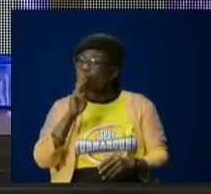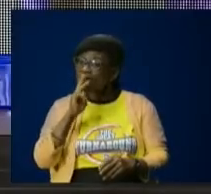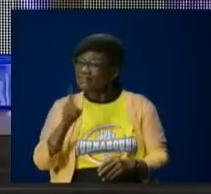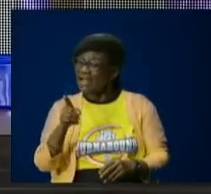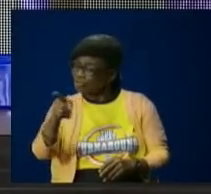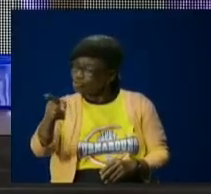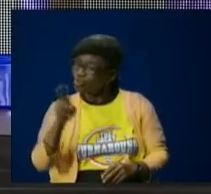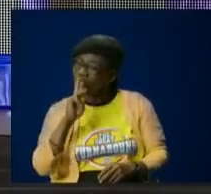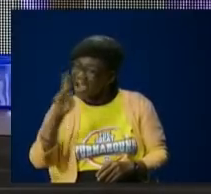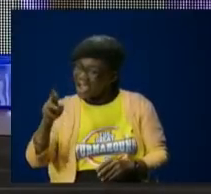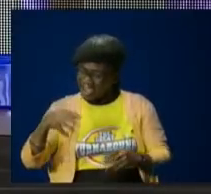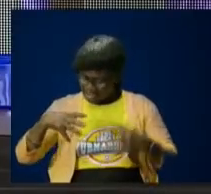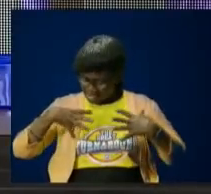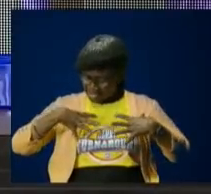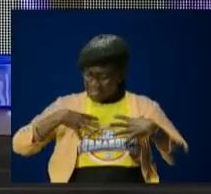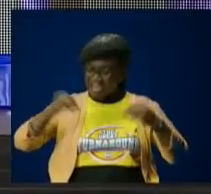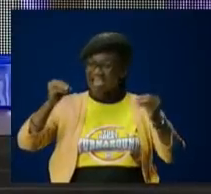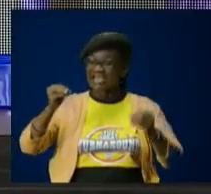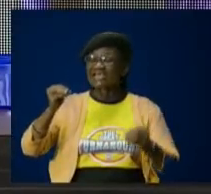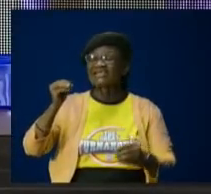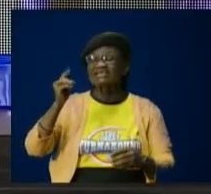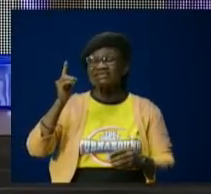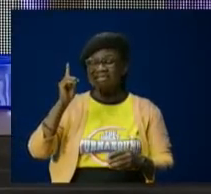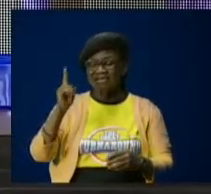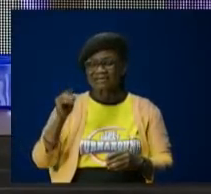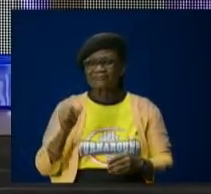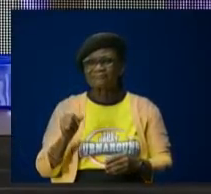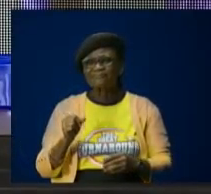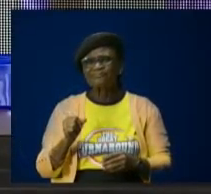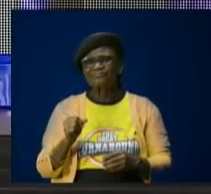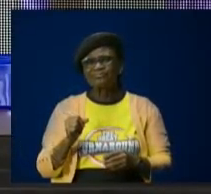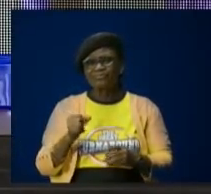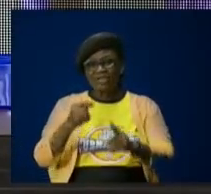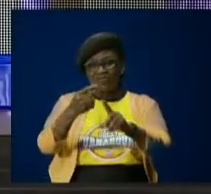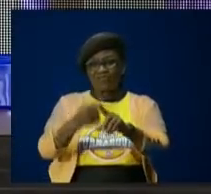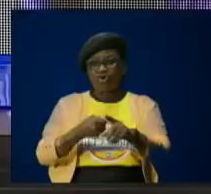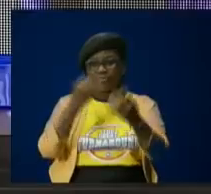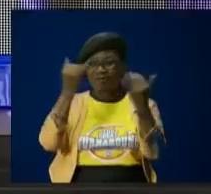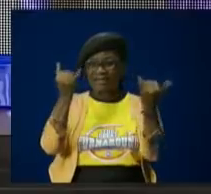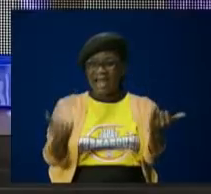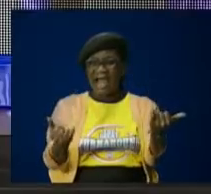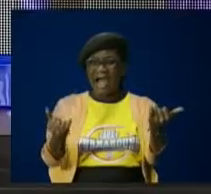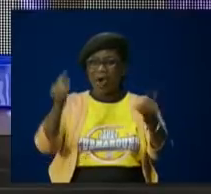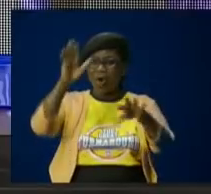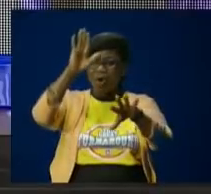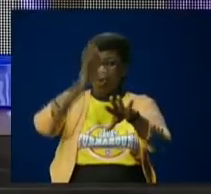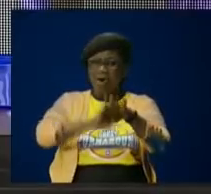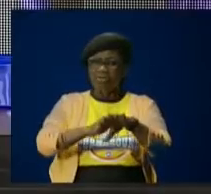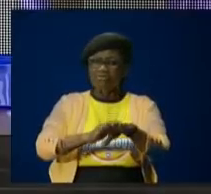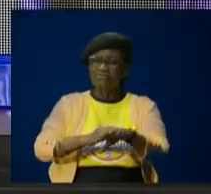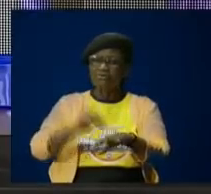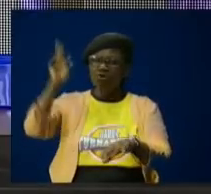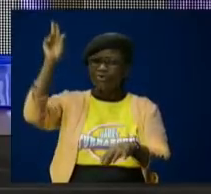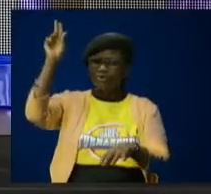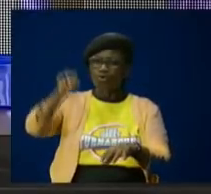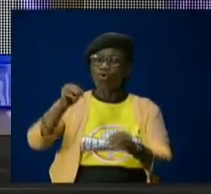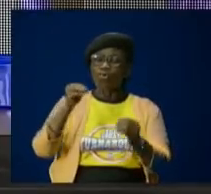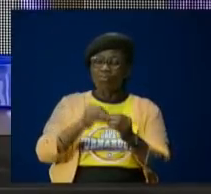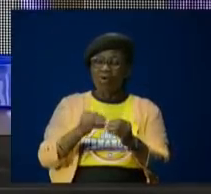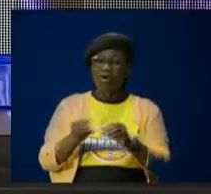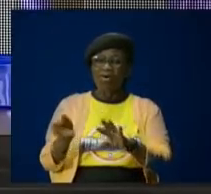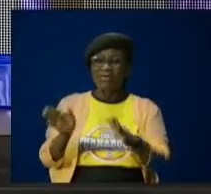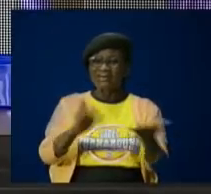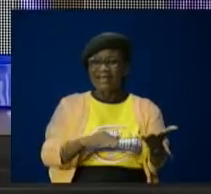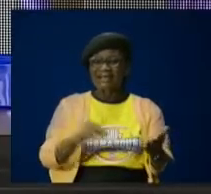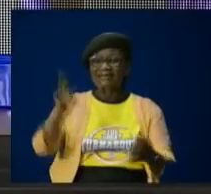you are healed. From now on, no more death, no more